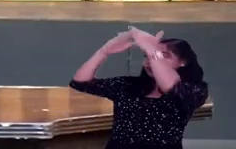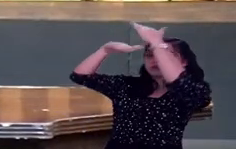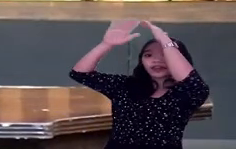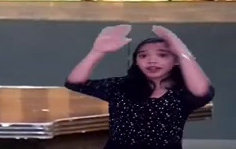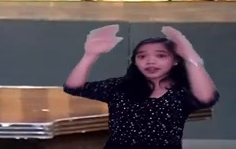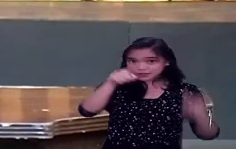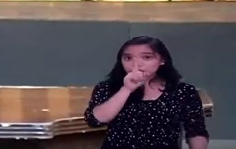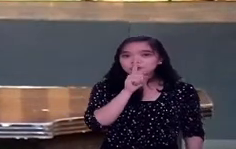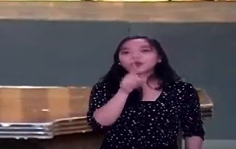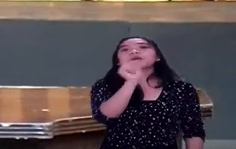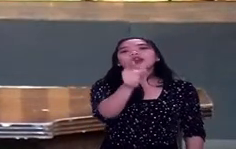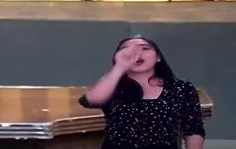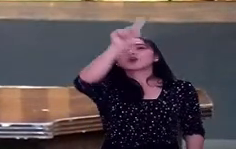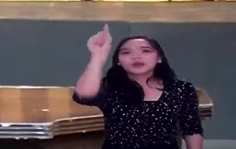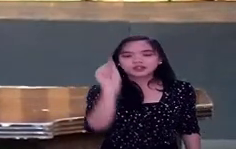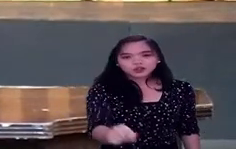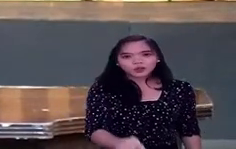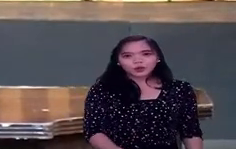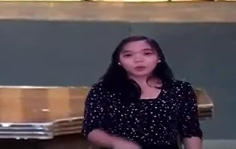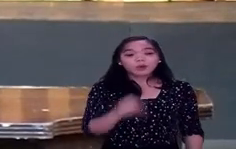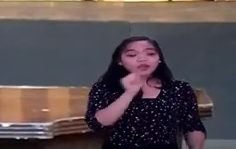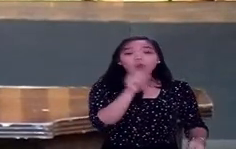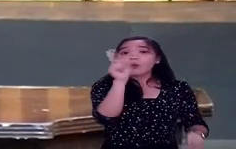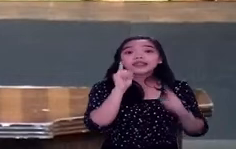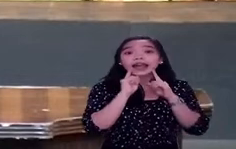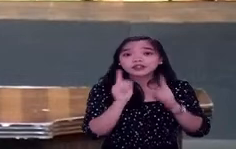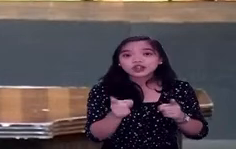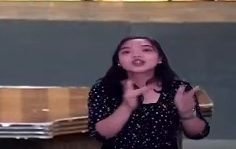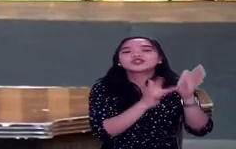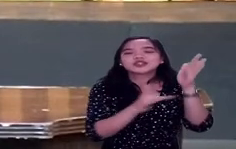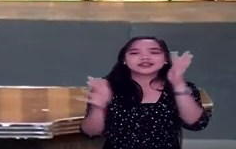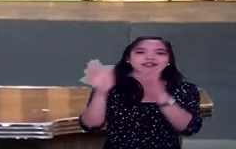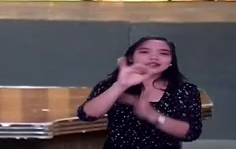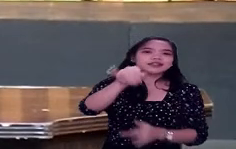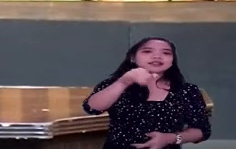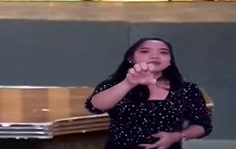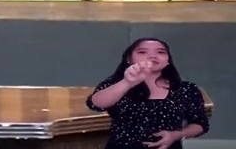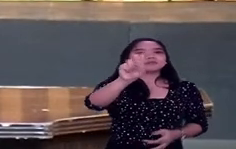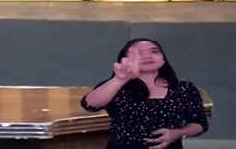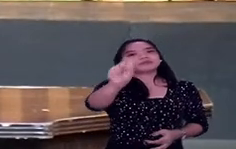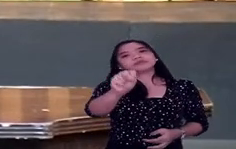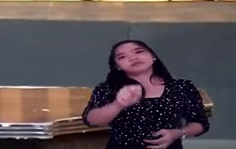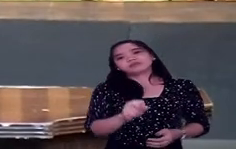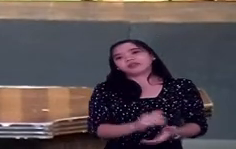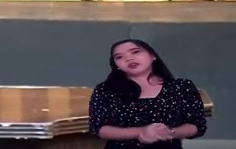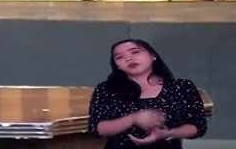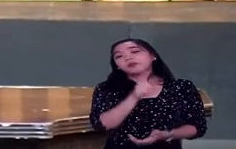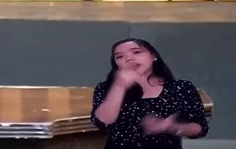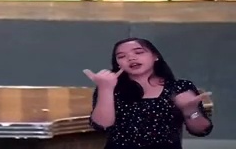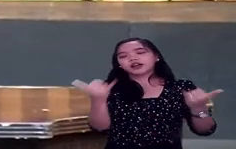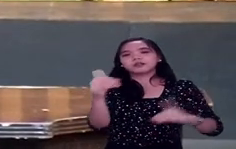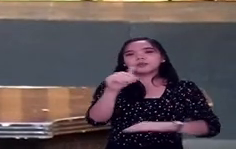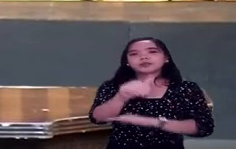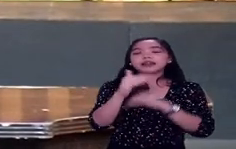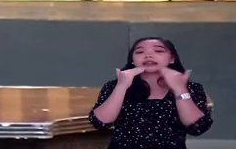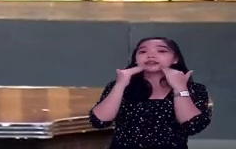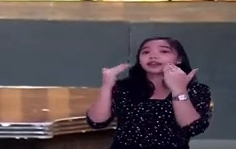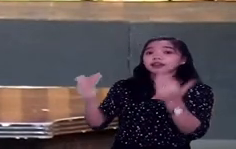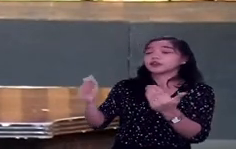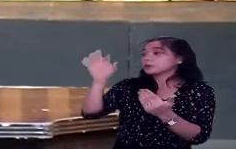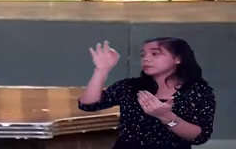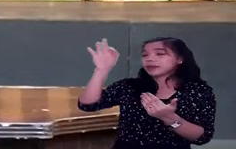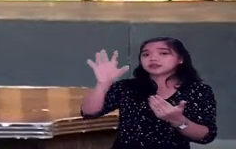langit? Muna'y question, amen? And Jesus is the answer. Well, tonight, we're so thankful for Dr. John